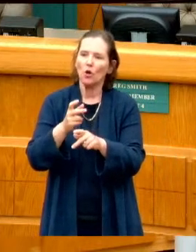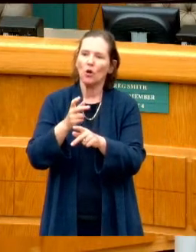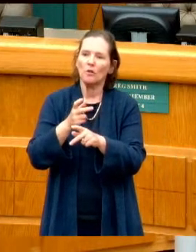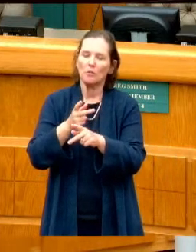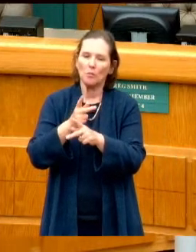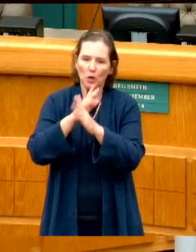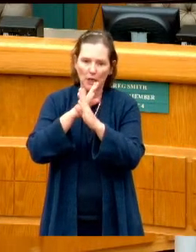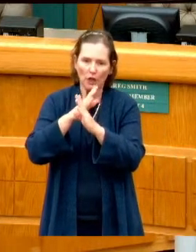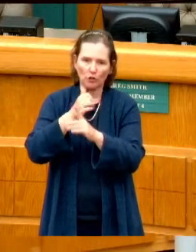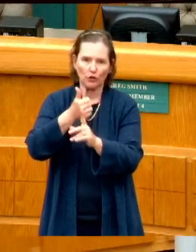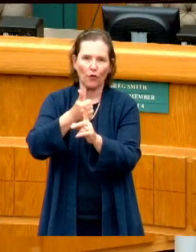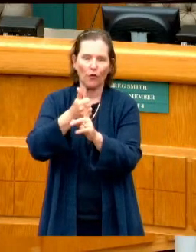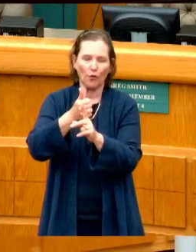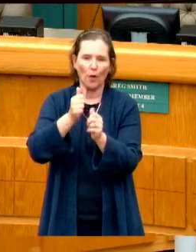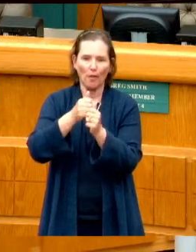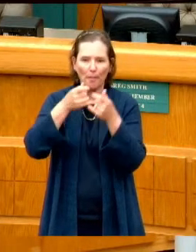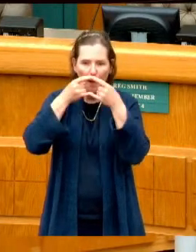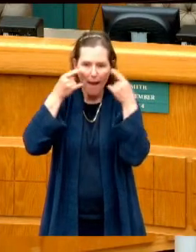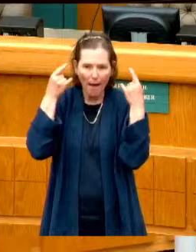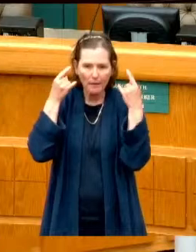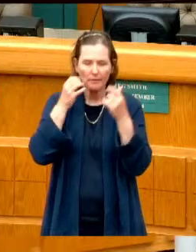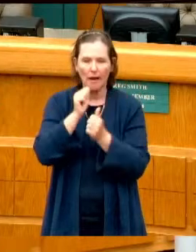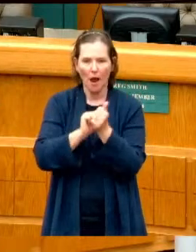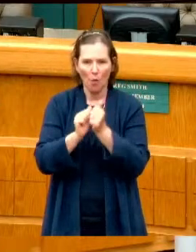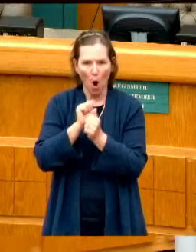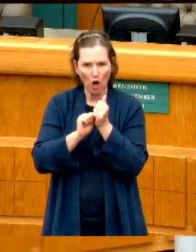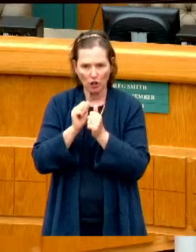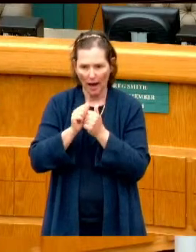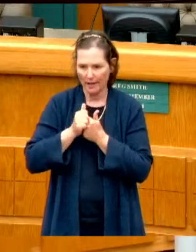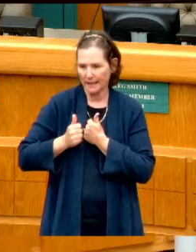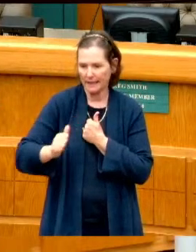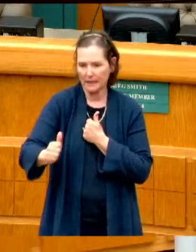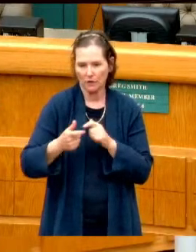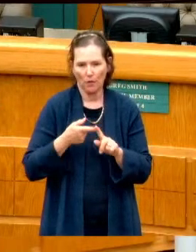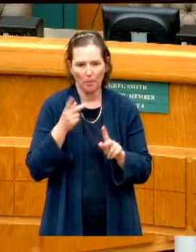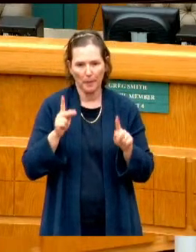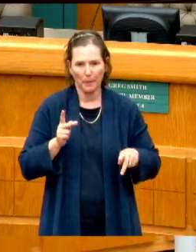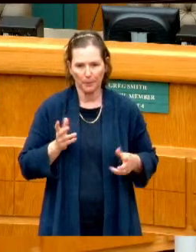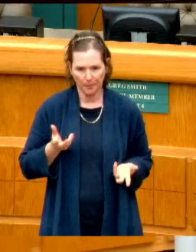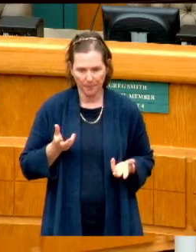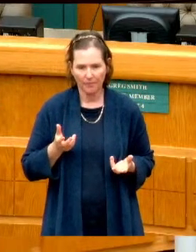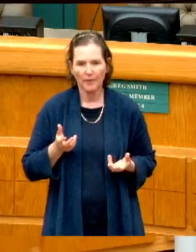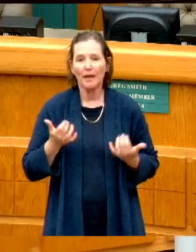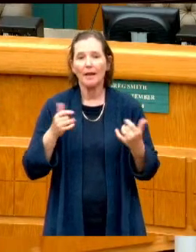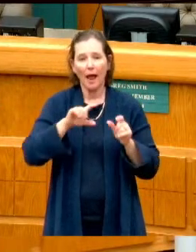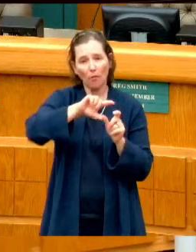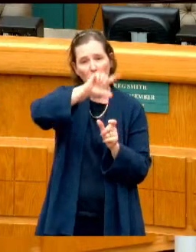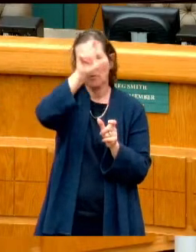This slide is the pie diagram that basically shows